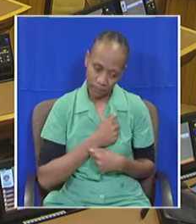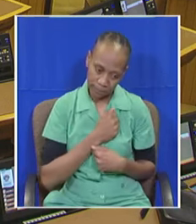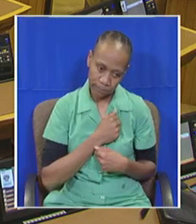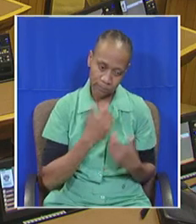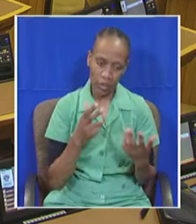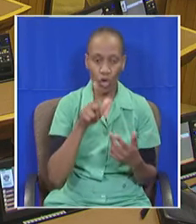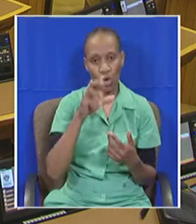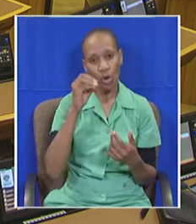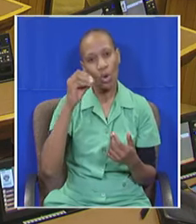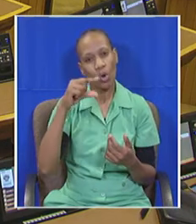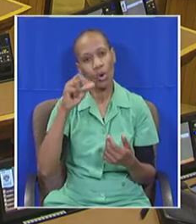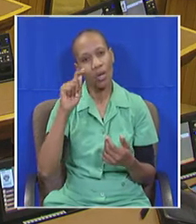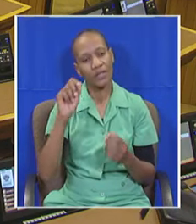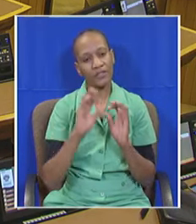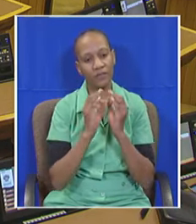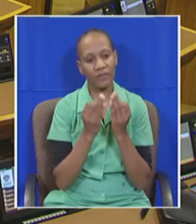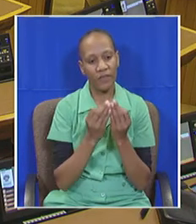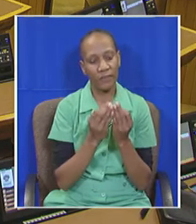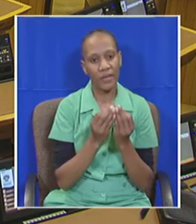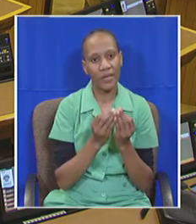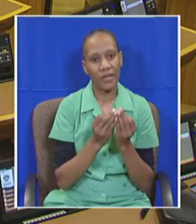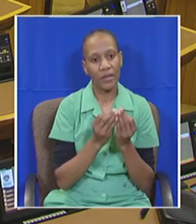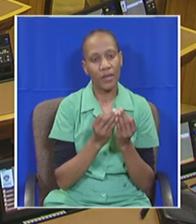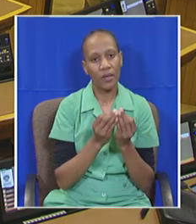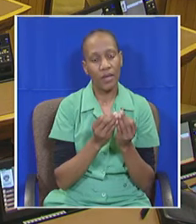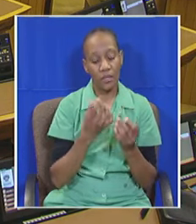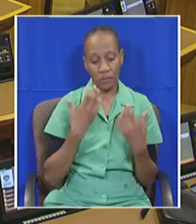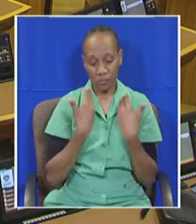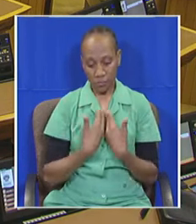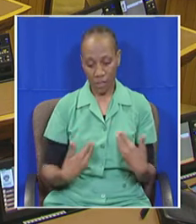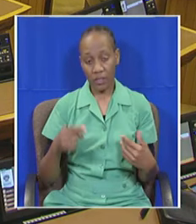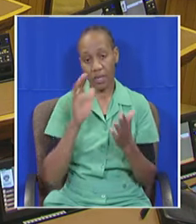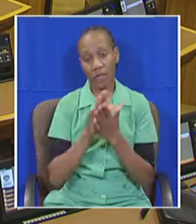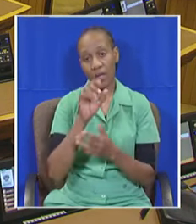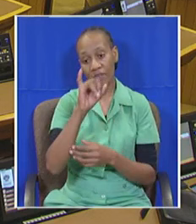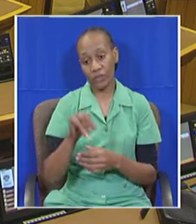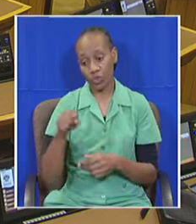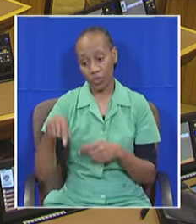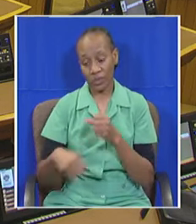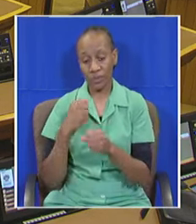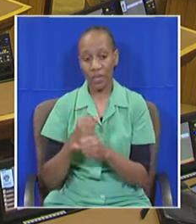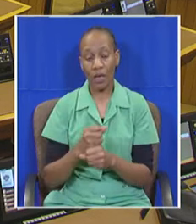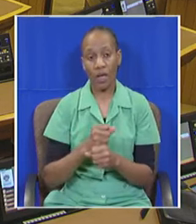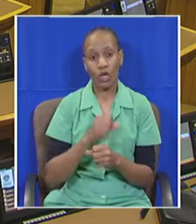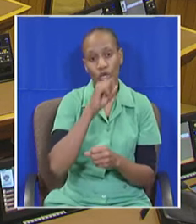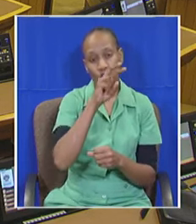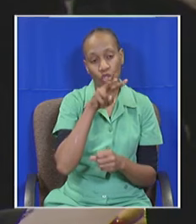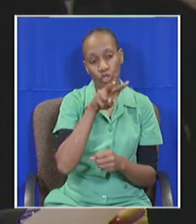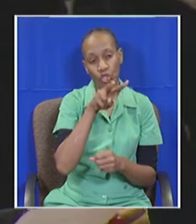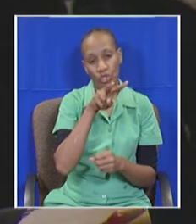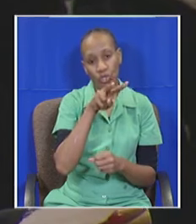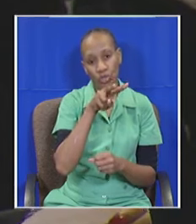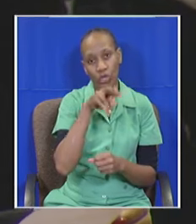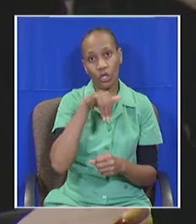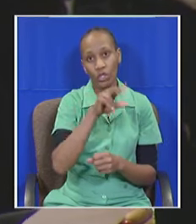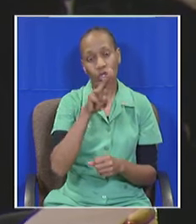Logart family on the passing away of Yusuf Logart on Sunday, the 11th of June, 2017. Yusuf was a sports hero